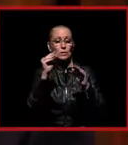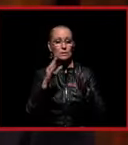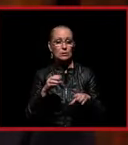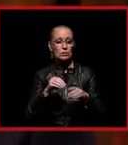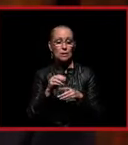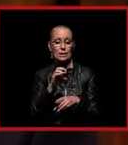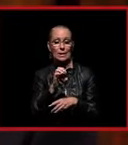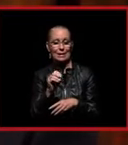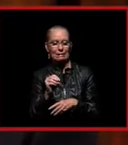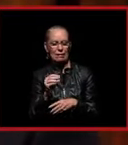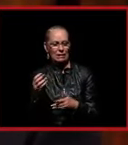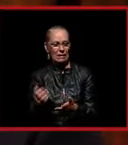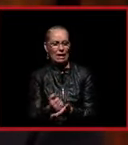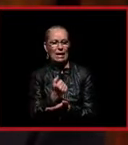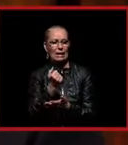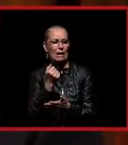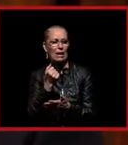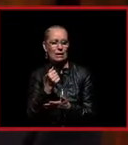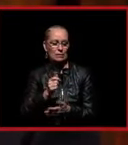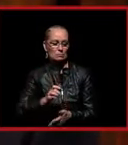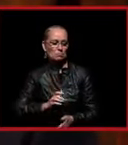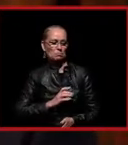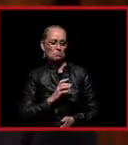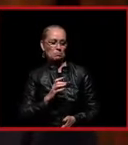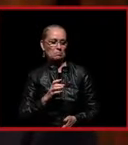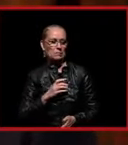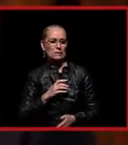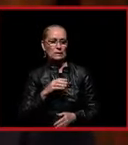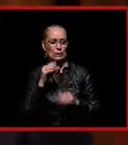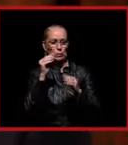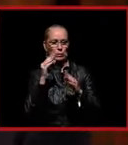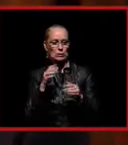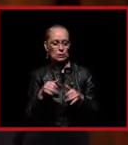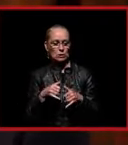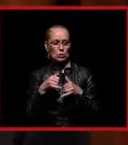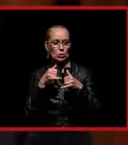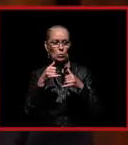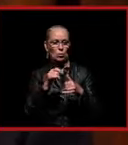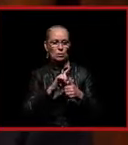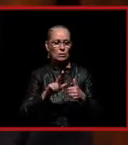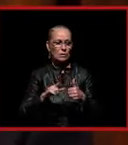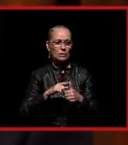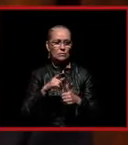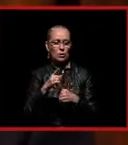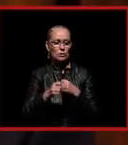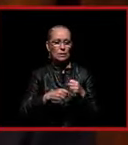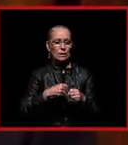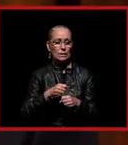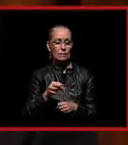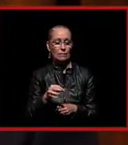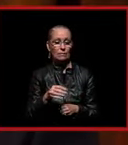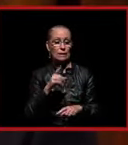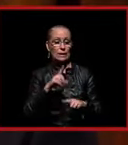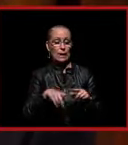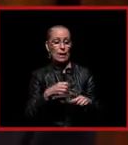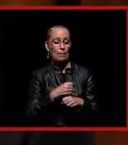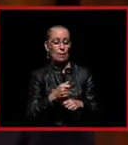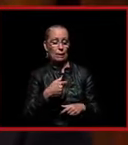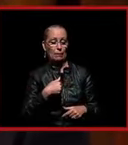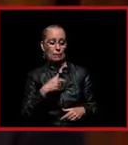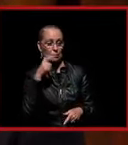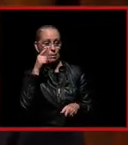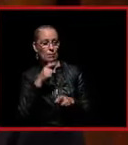Teacher Award in his first year of eligibility. As if he couldn't make me and my brother look more despicable.